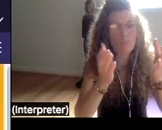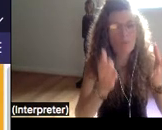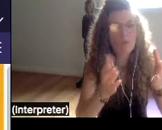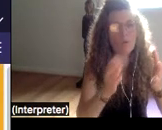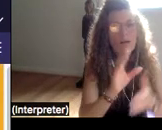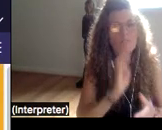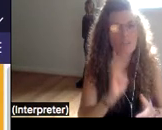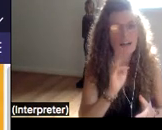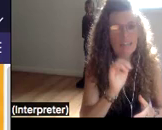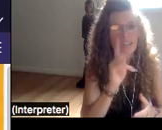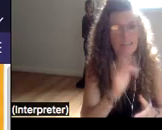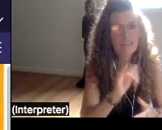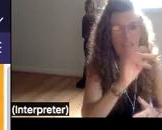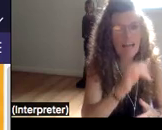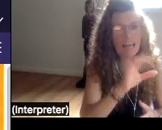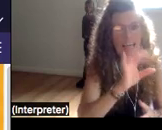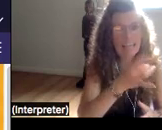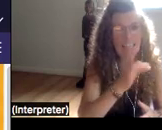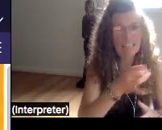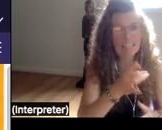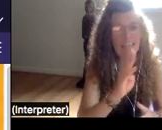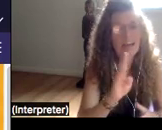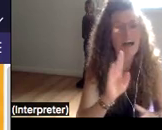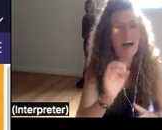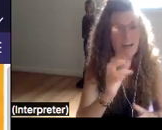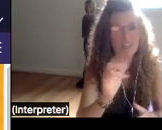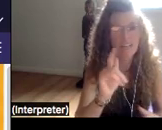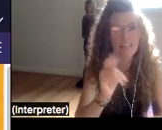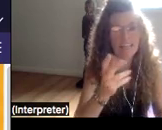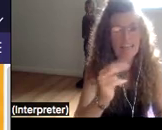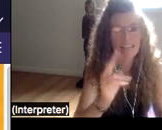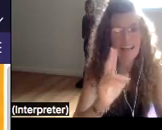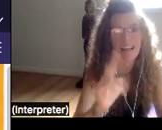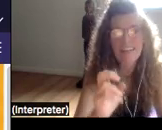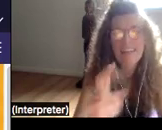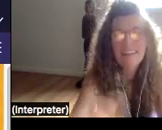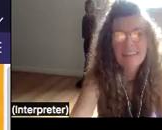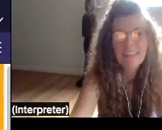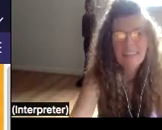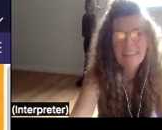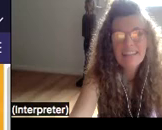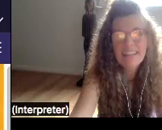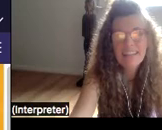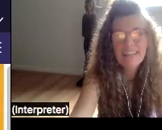From the Bowl of Saki, July 18th, Hazrat Inayat Khan.